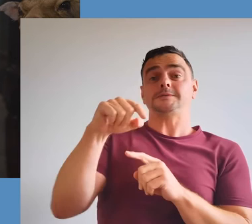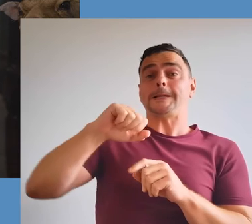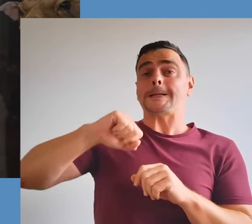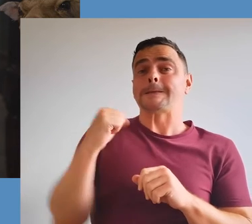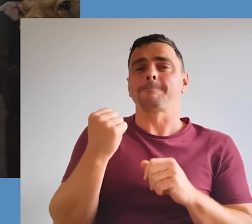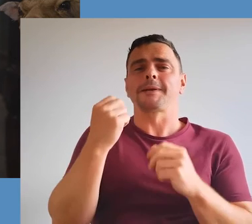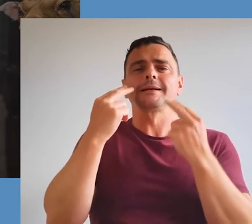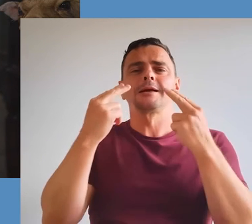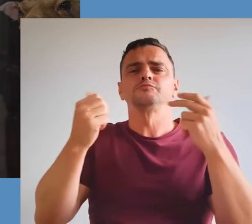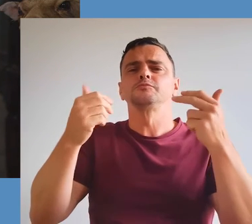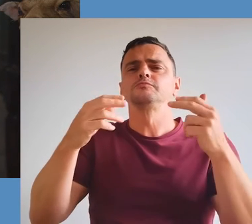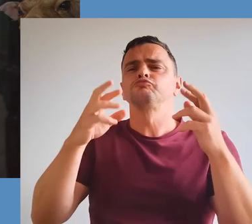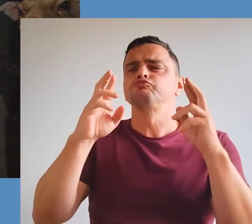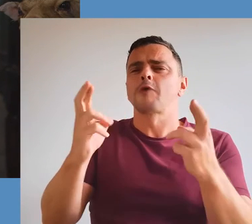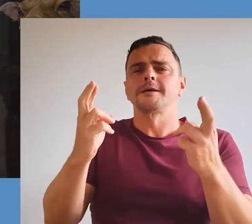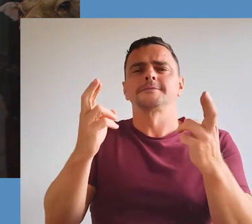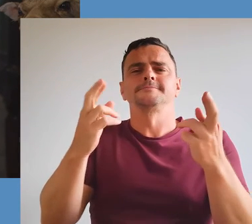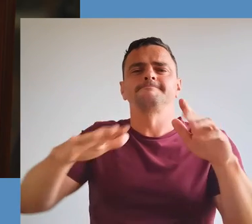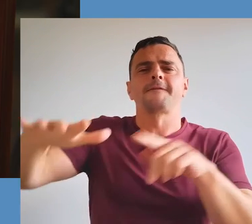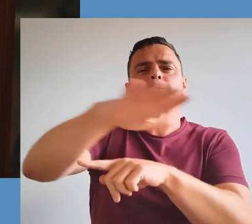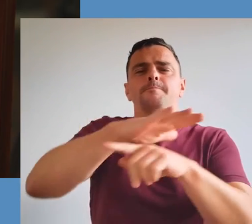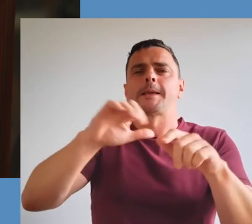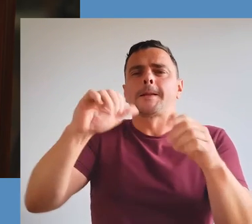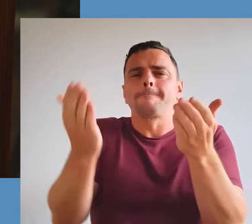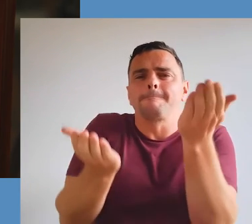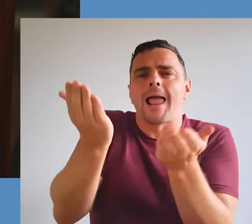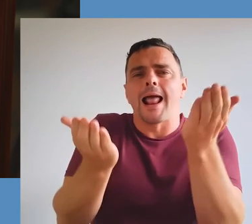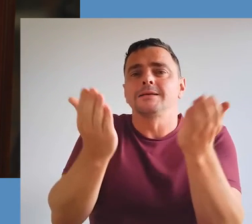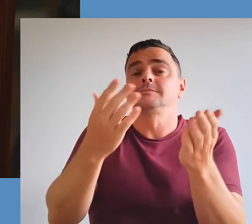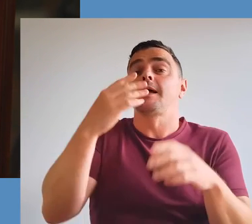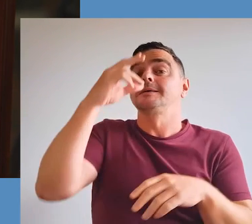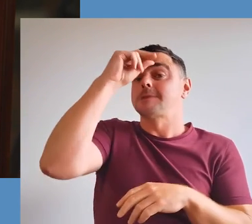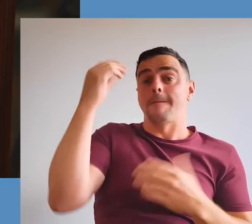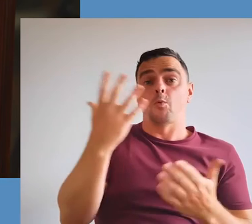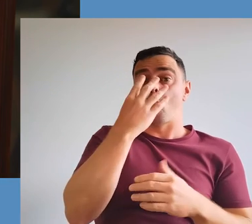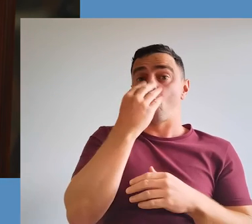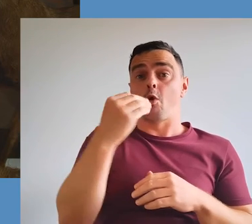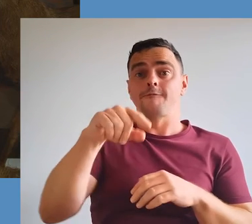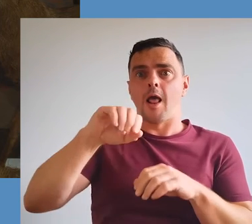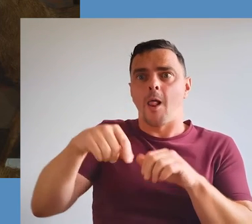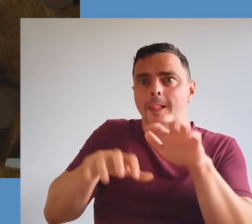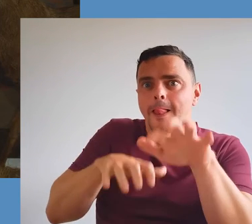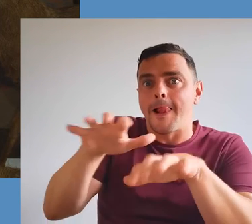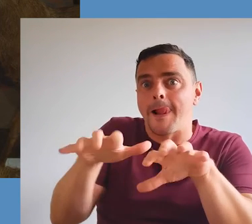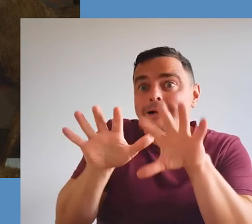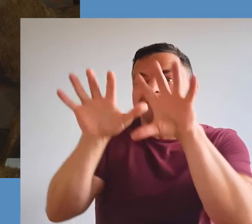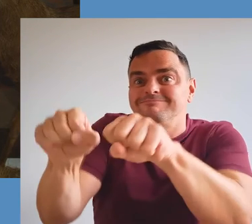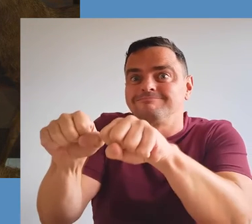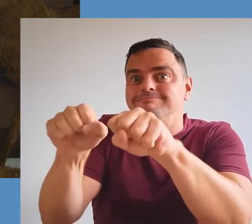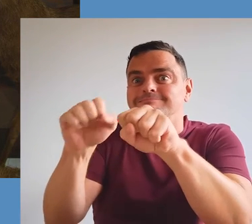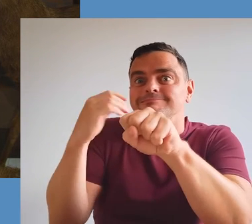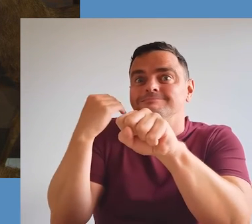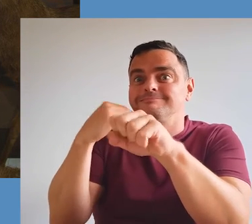hunt deer and without wolves deer numbers can go very high and those deer eat too many plants and trees